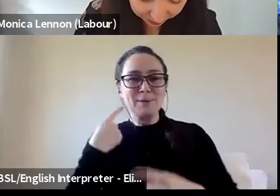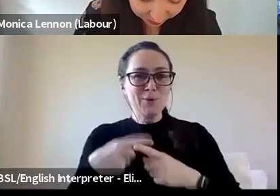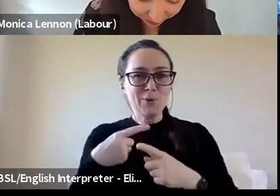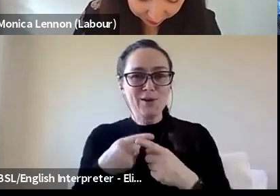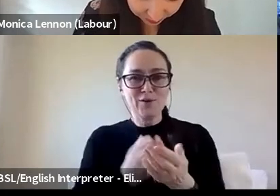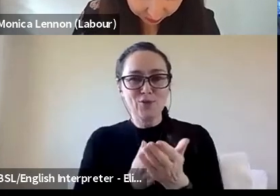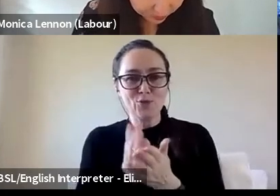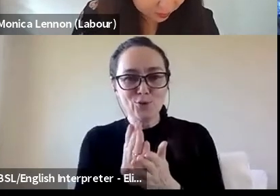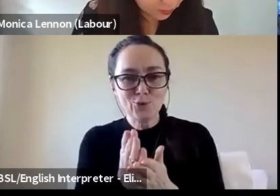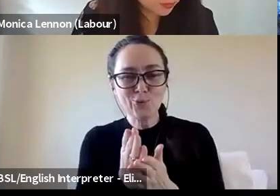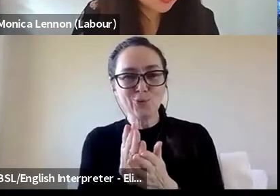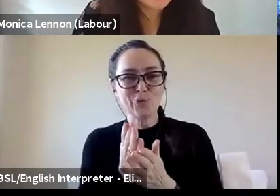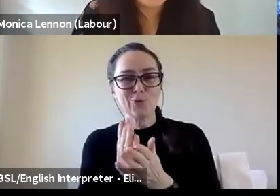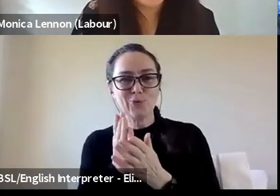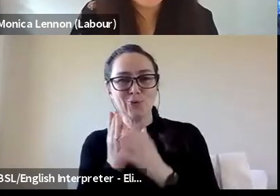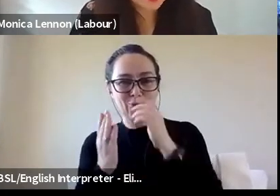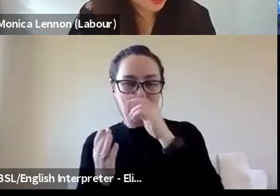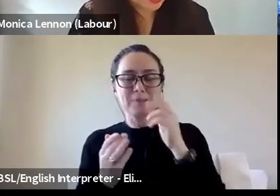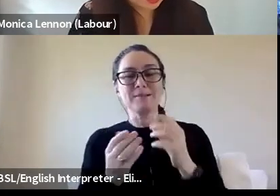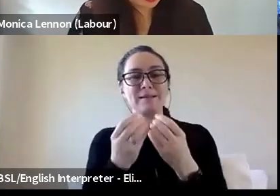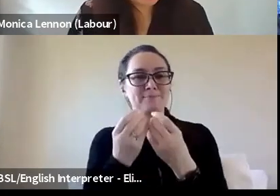these responses with key headlines.